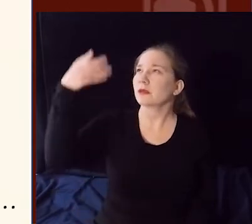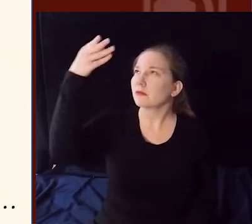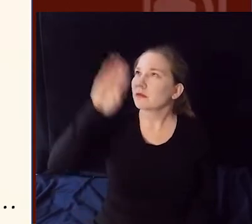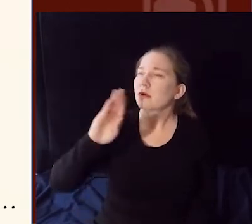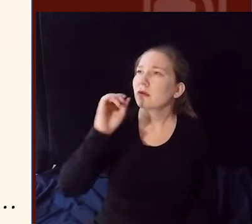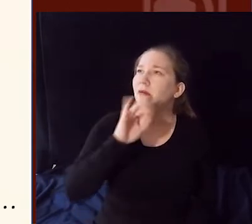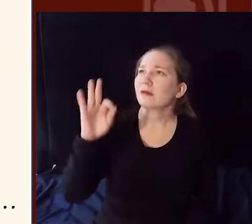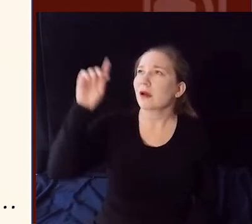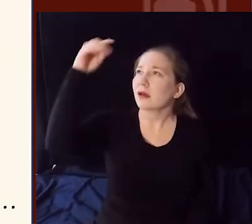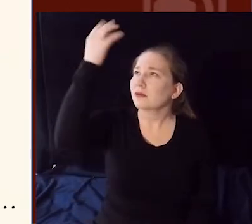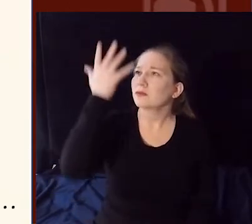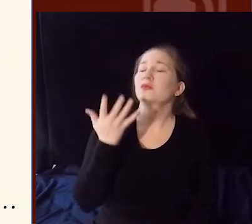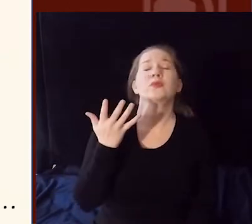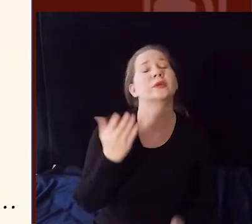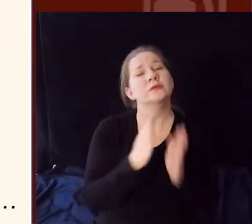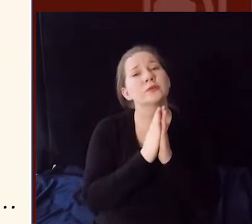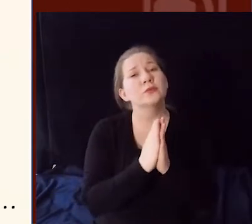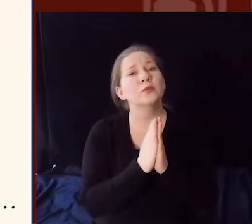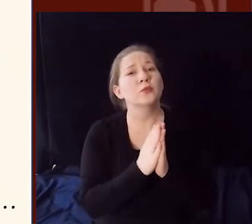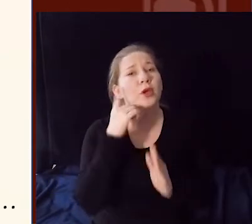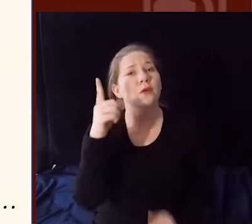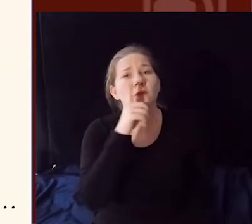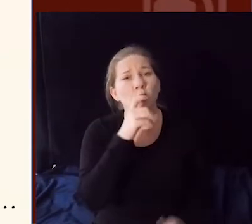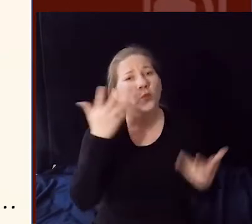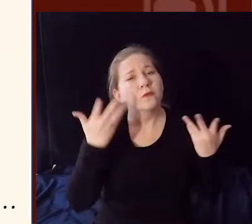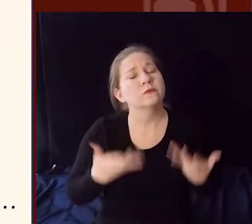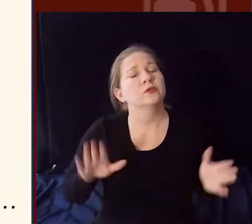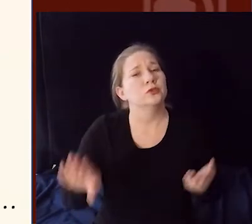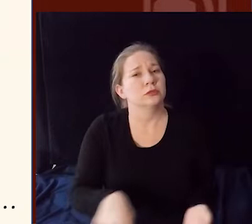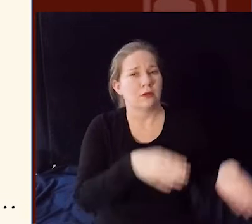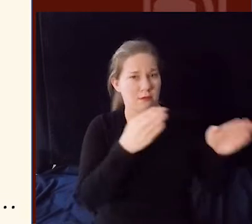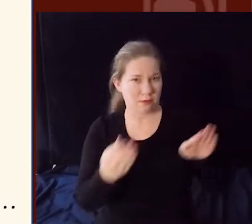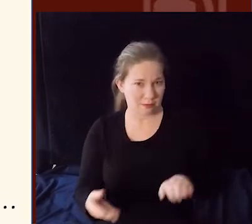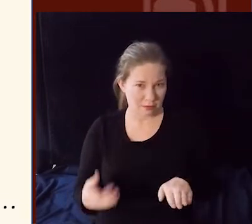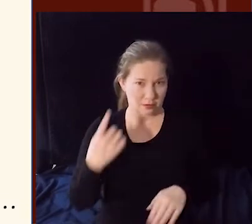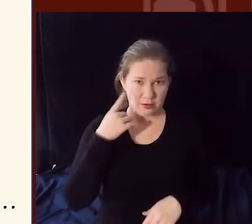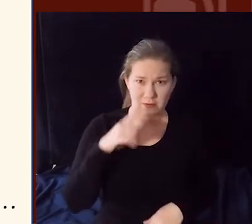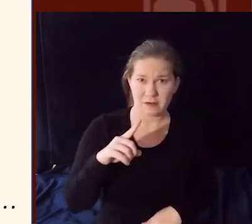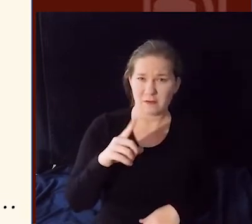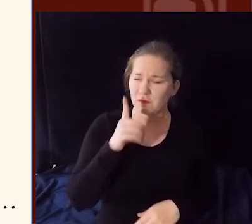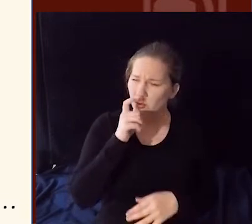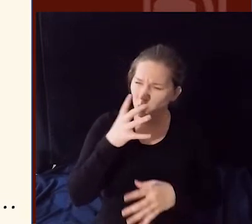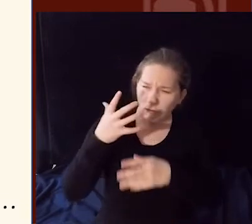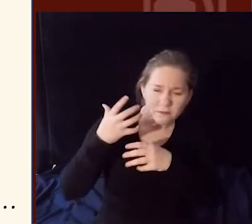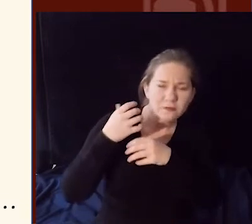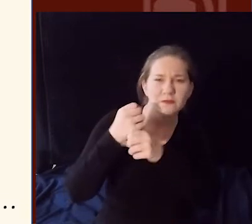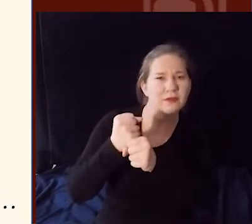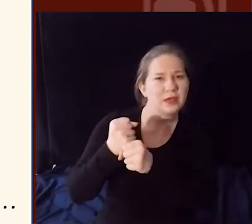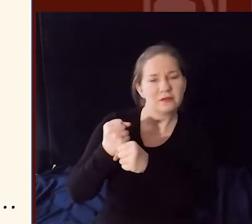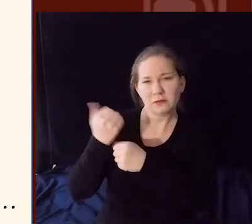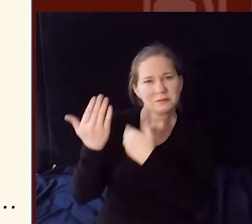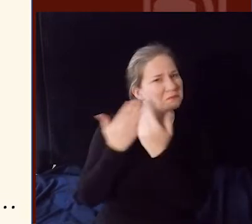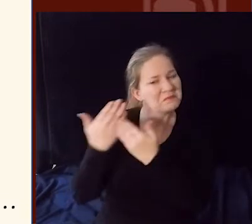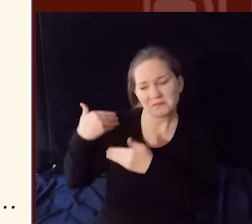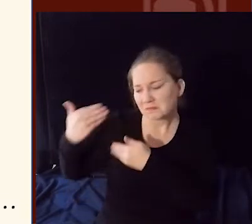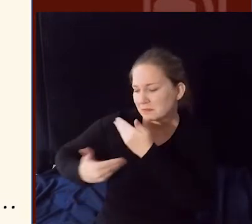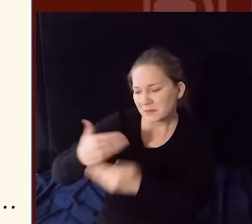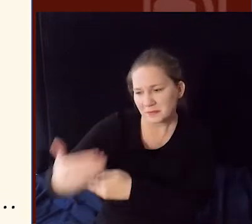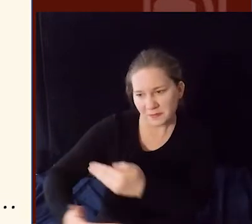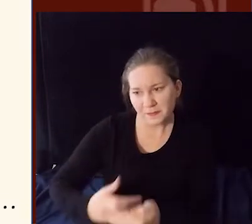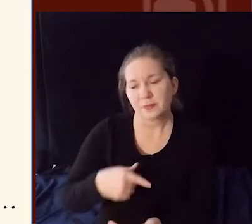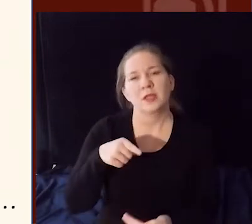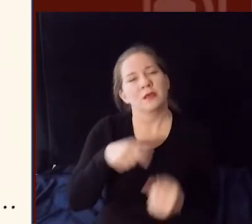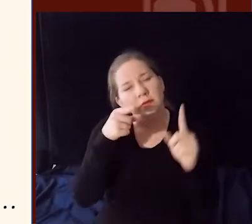God of grace, we pray for those who have died, for the faithful in every generation who have worked for justice,